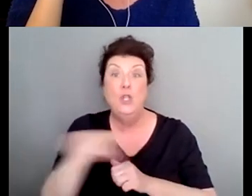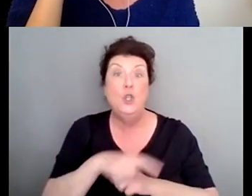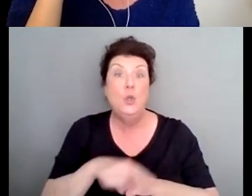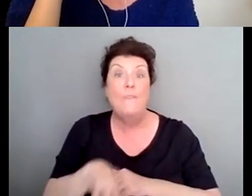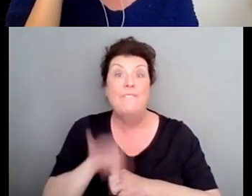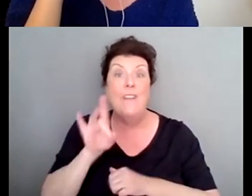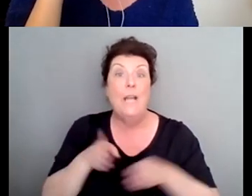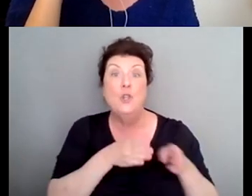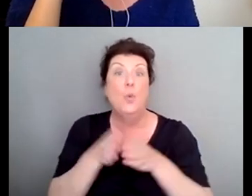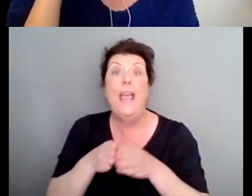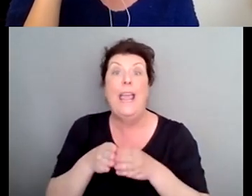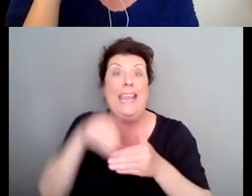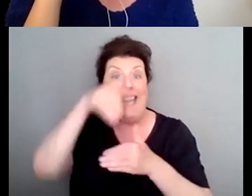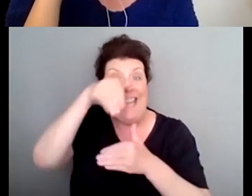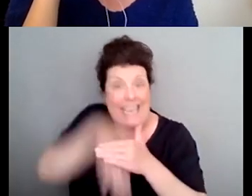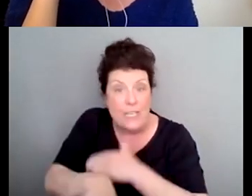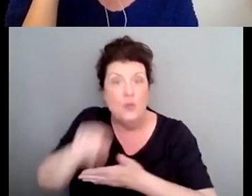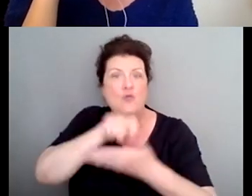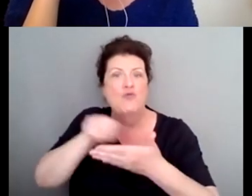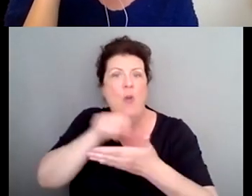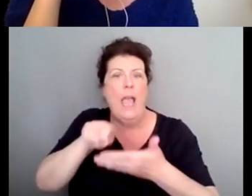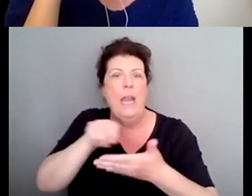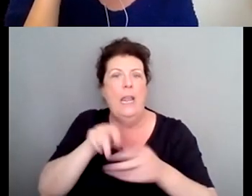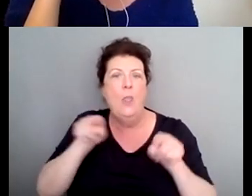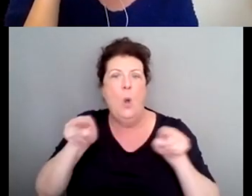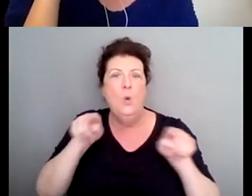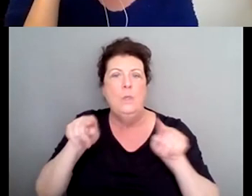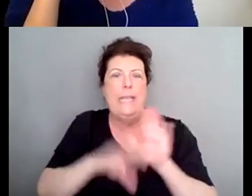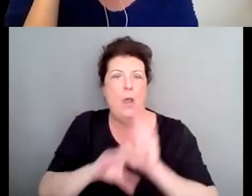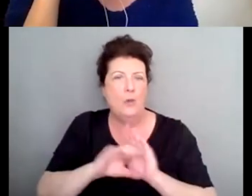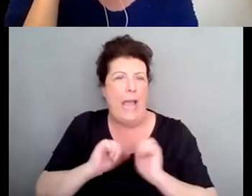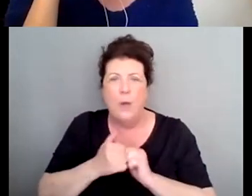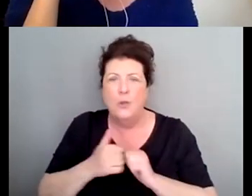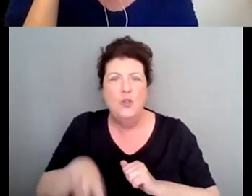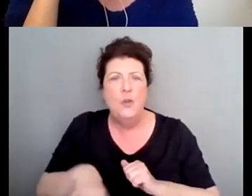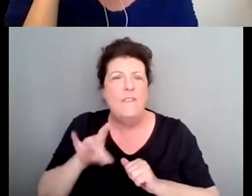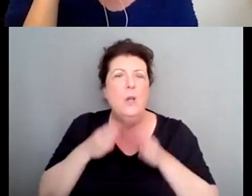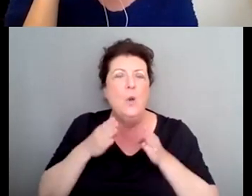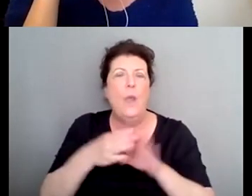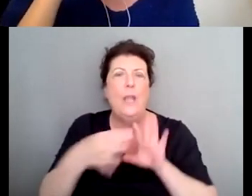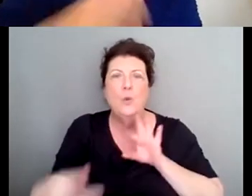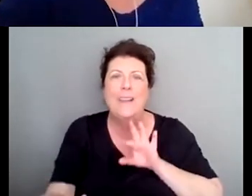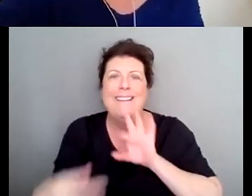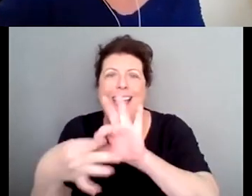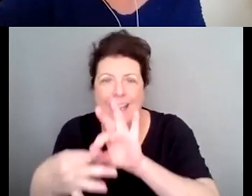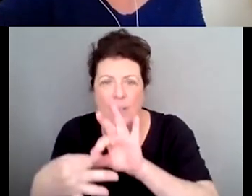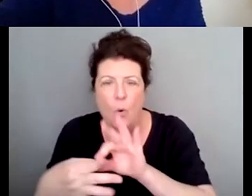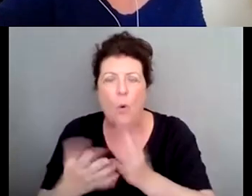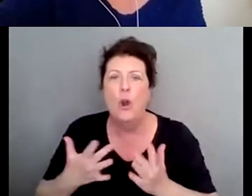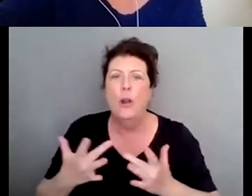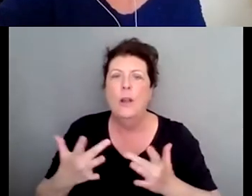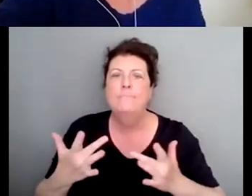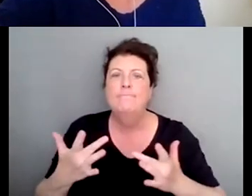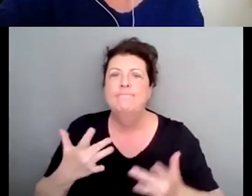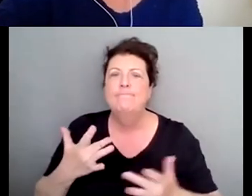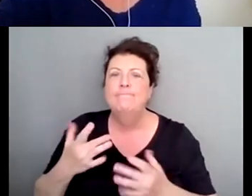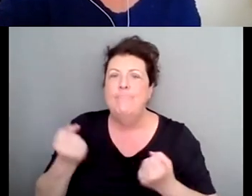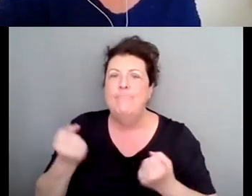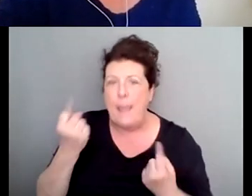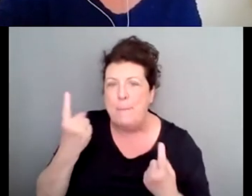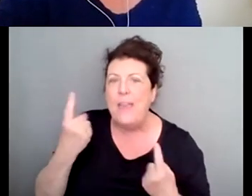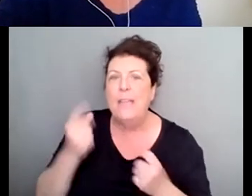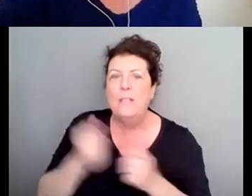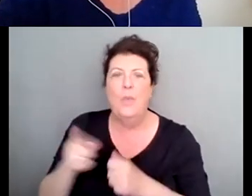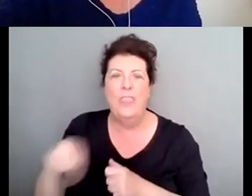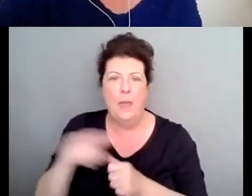connect, relate to, or empathize with them in order to get them down on the page? And then on the flip side,